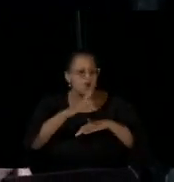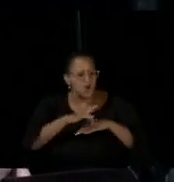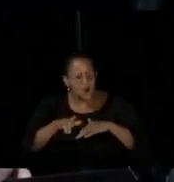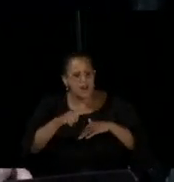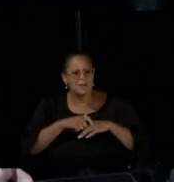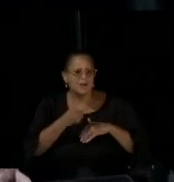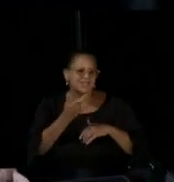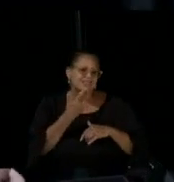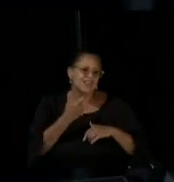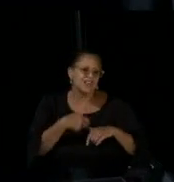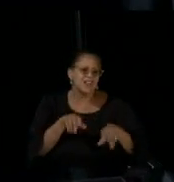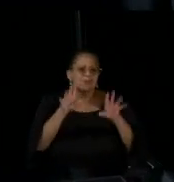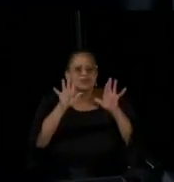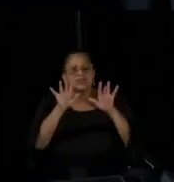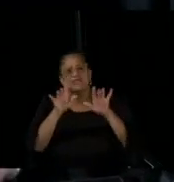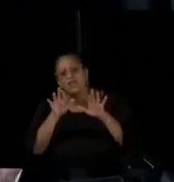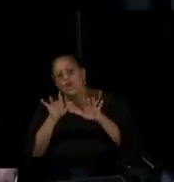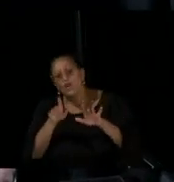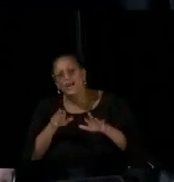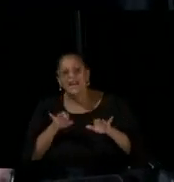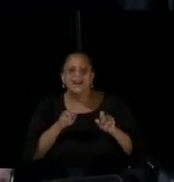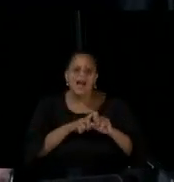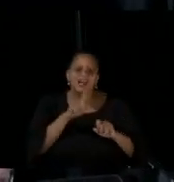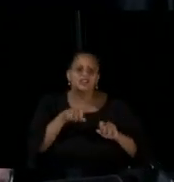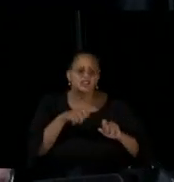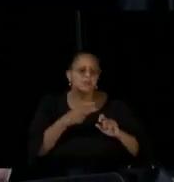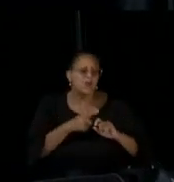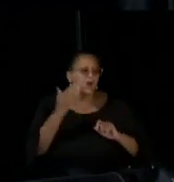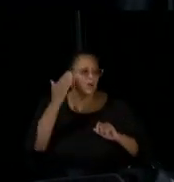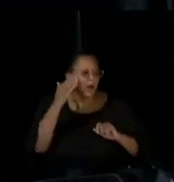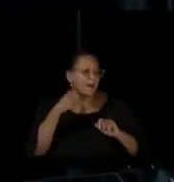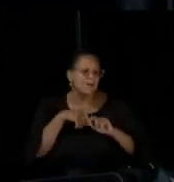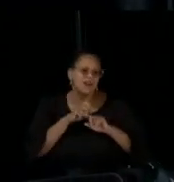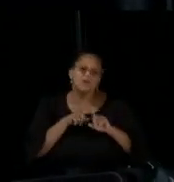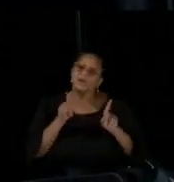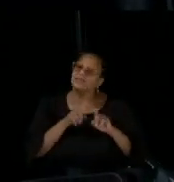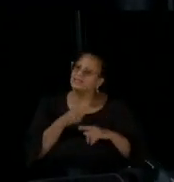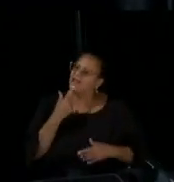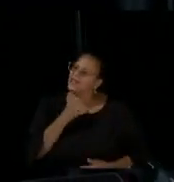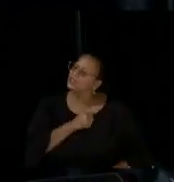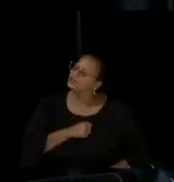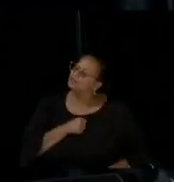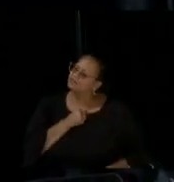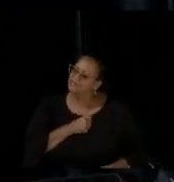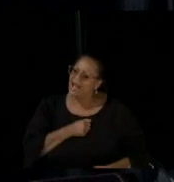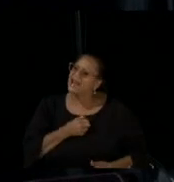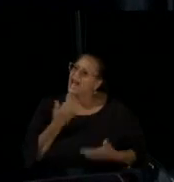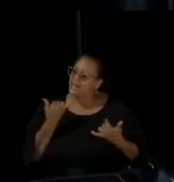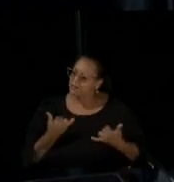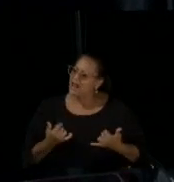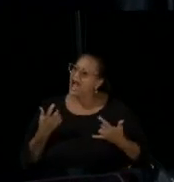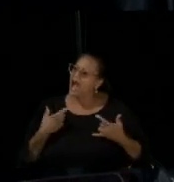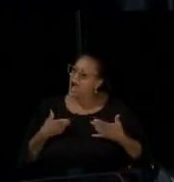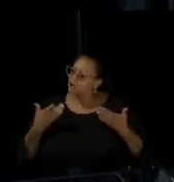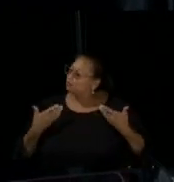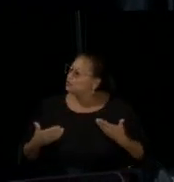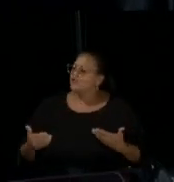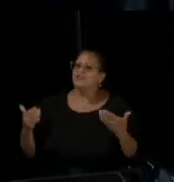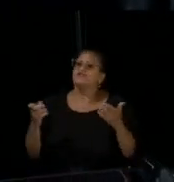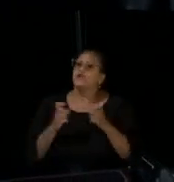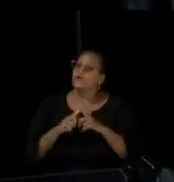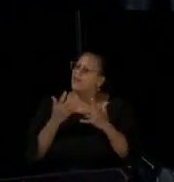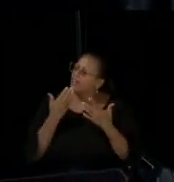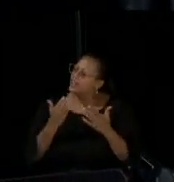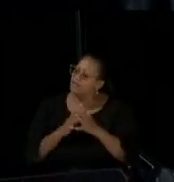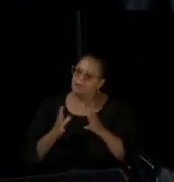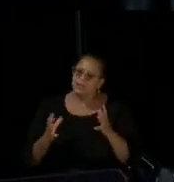there was a flurry or two and I should be aware, but I do want to apologize and I am now moving forward. Thank you very much. I appreciate